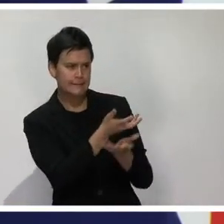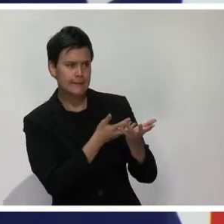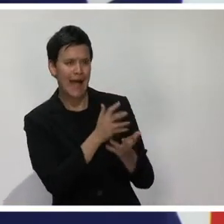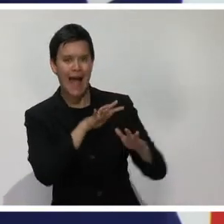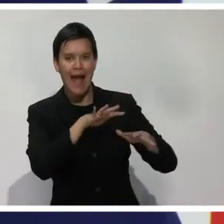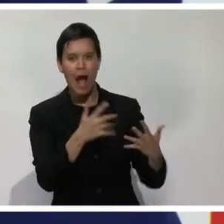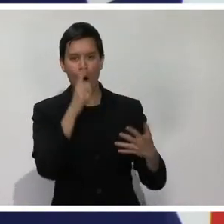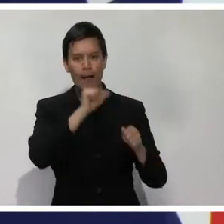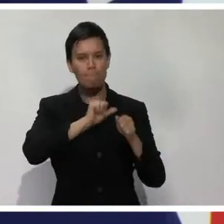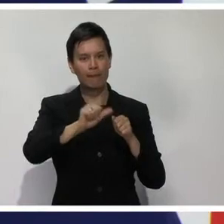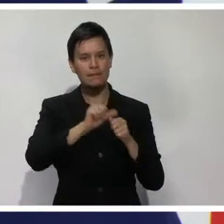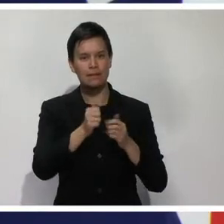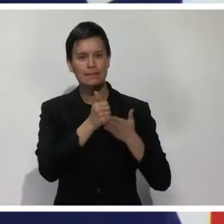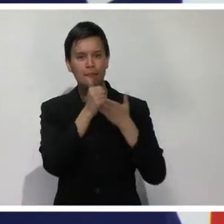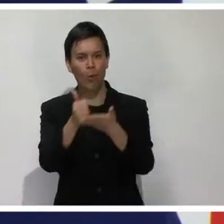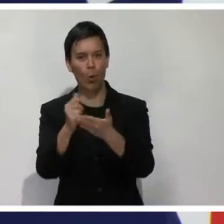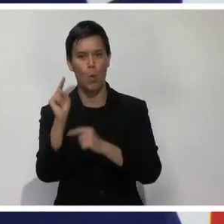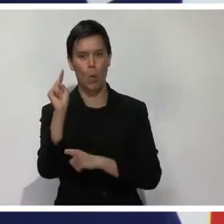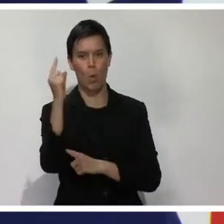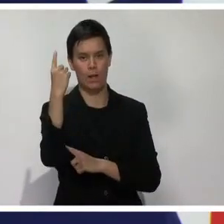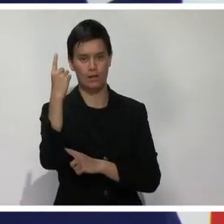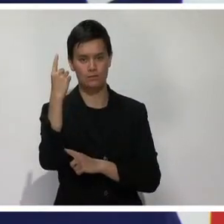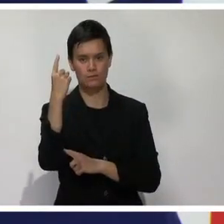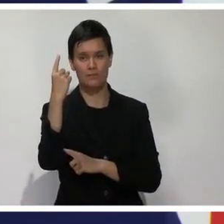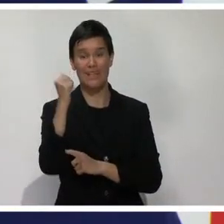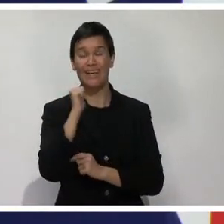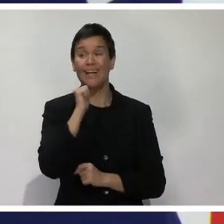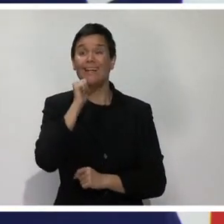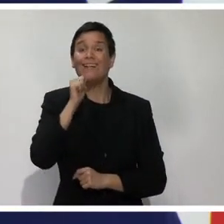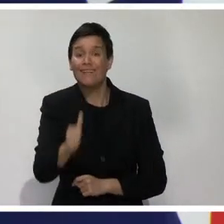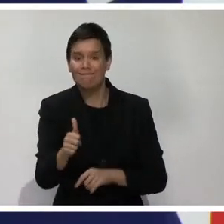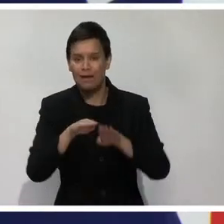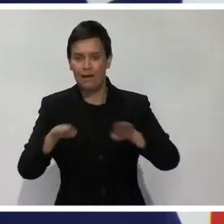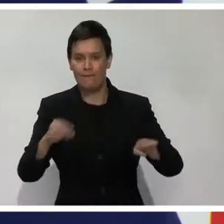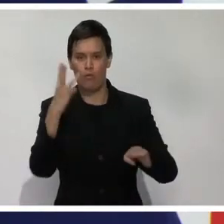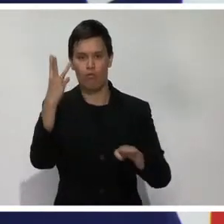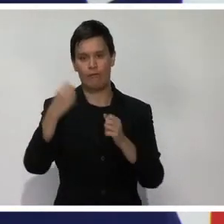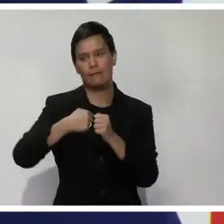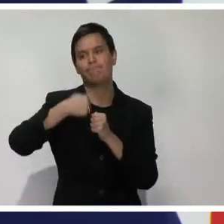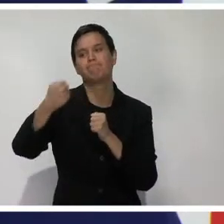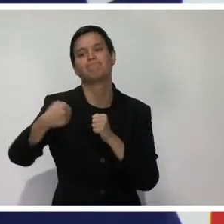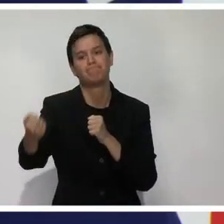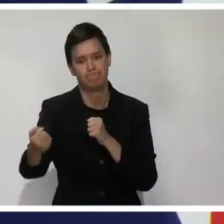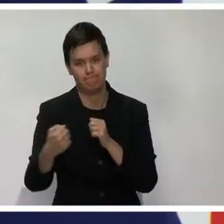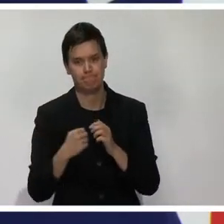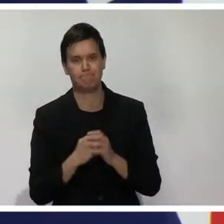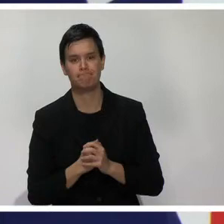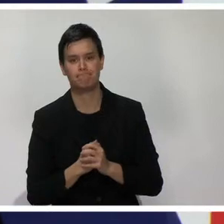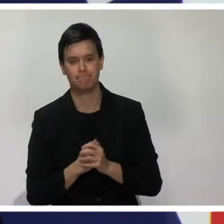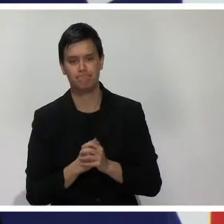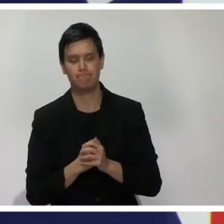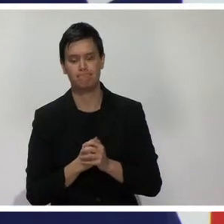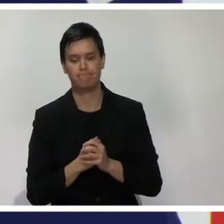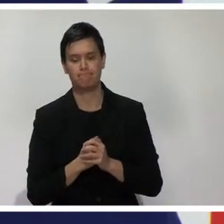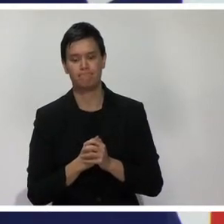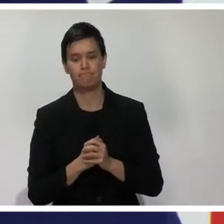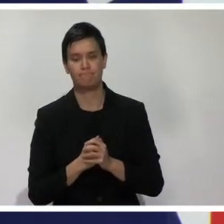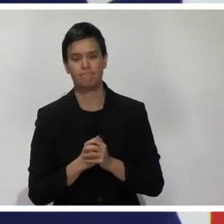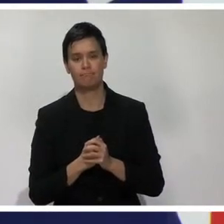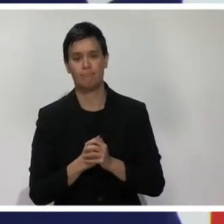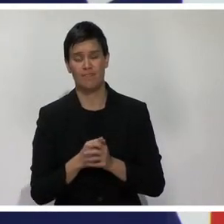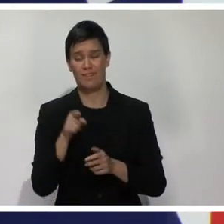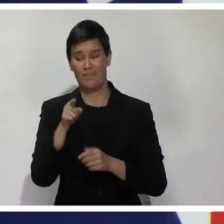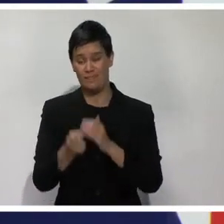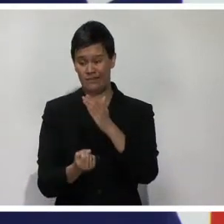in a scenario where level 3 is to last longer than the present 3 days. A reminder too, this re-emergence is the